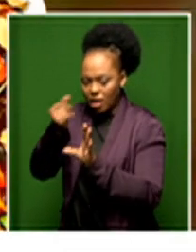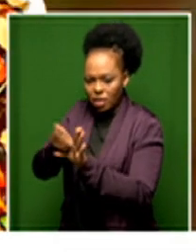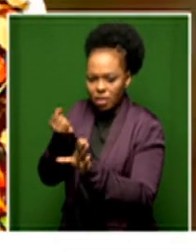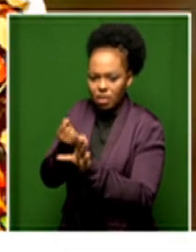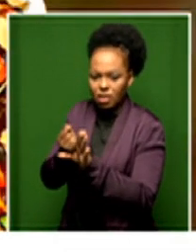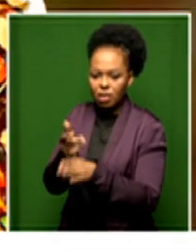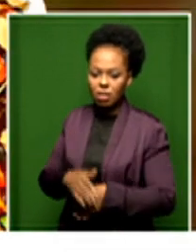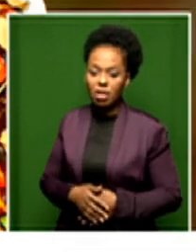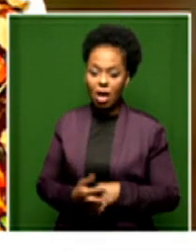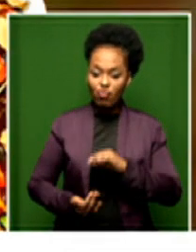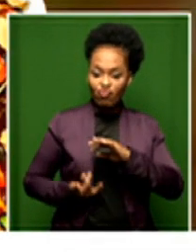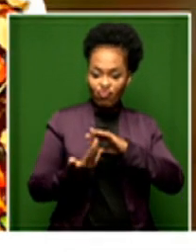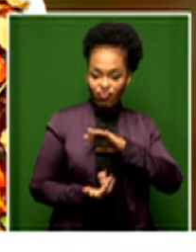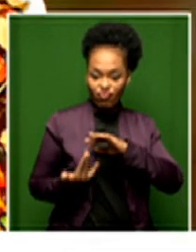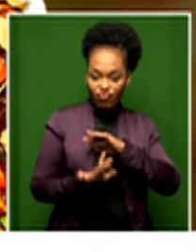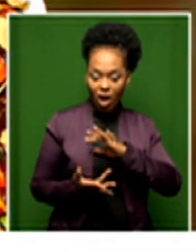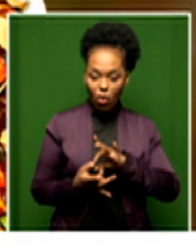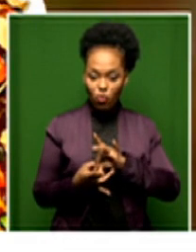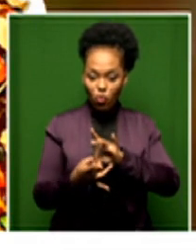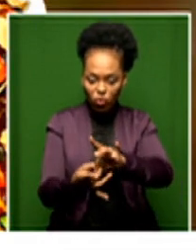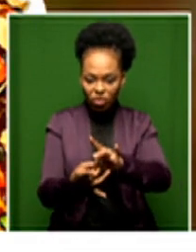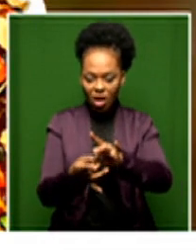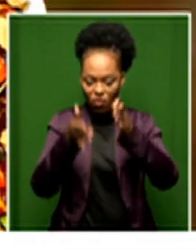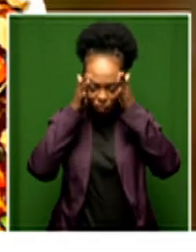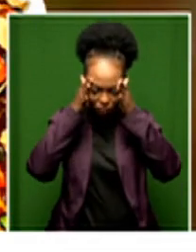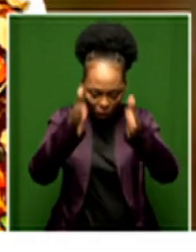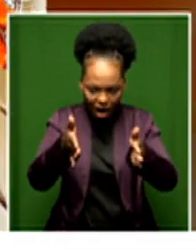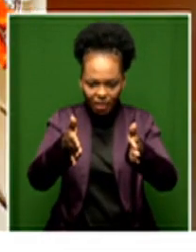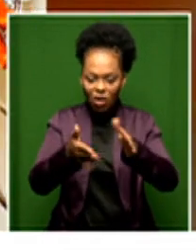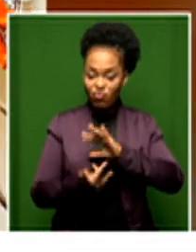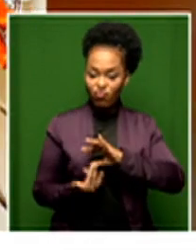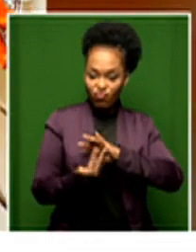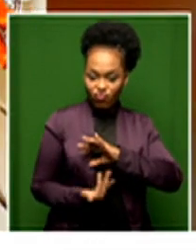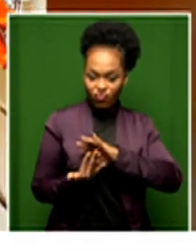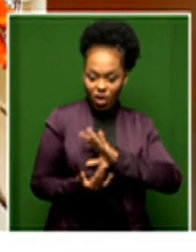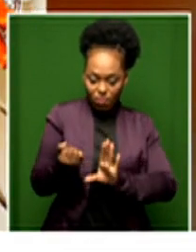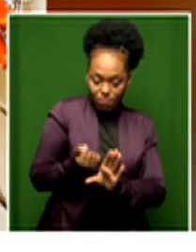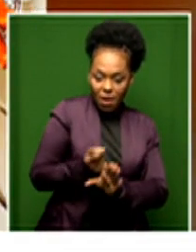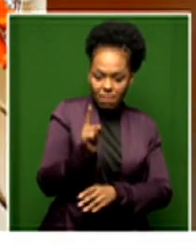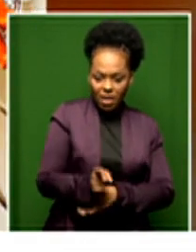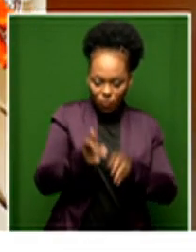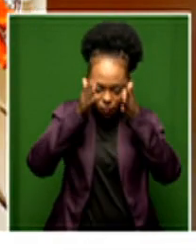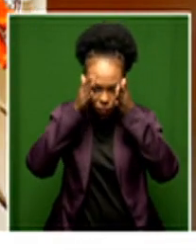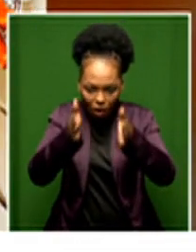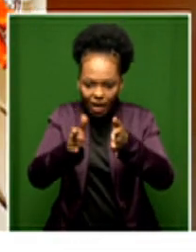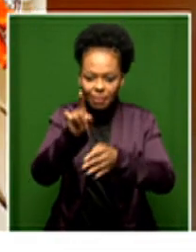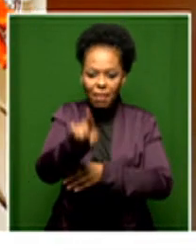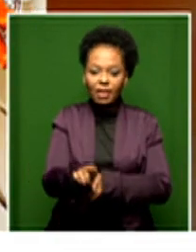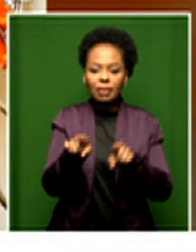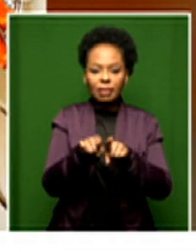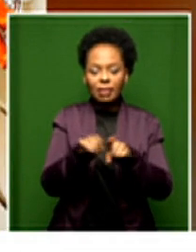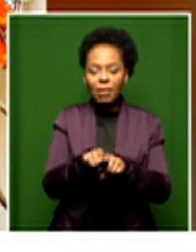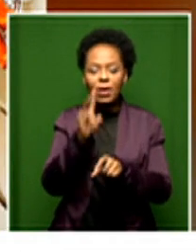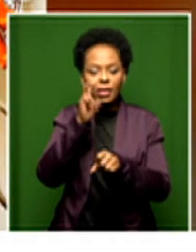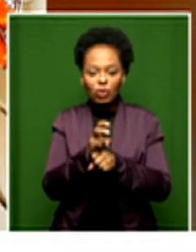I can say passion, consistency, and focus. You have to be passionate, and you have to be focused, and you have to